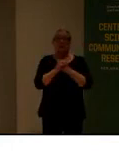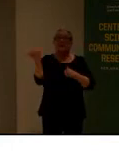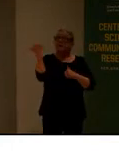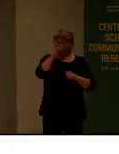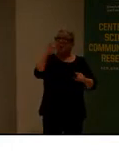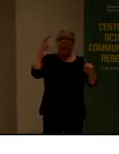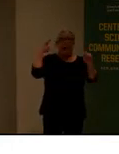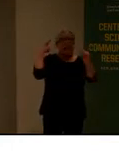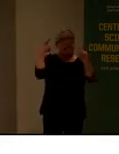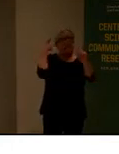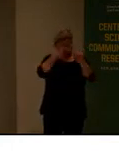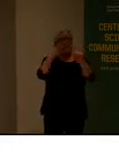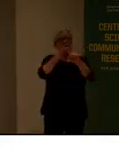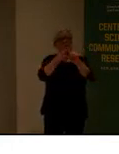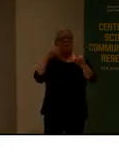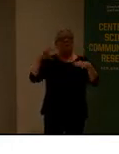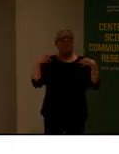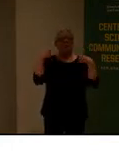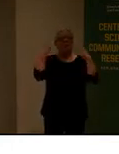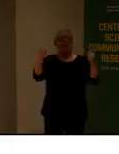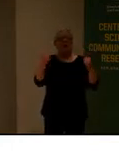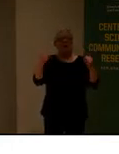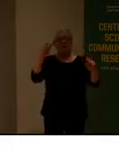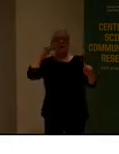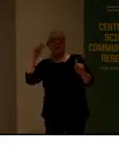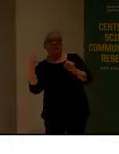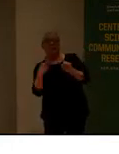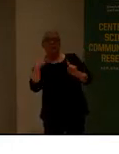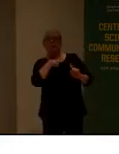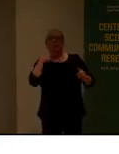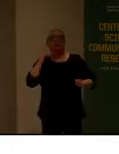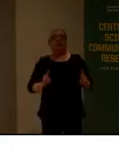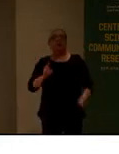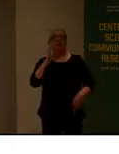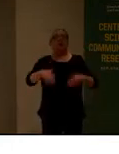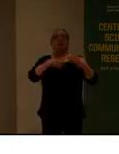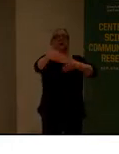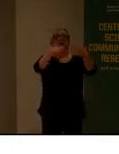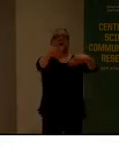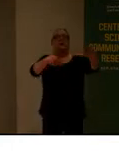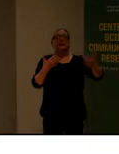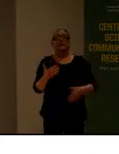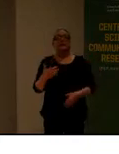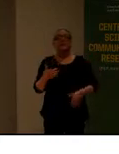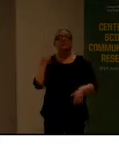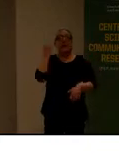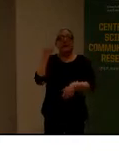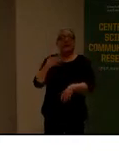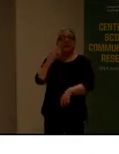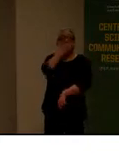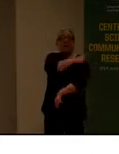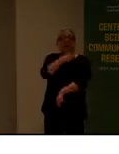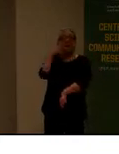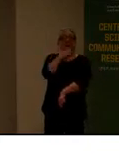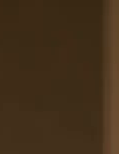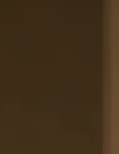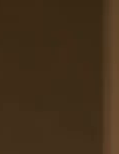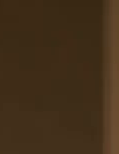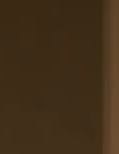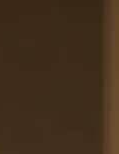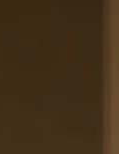outlined, I say from a health standpoint, we gotta go faster and farther. And when I have a patient crashing in front of me in the emergency